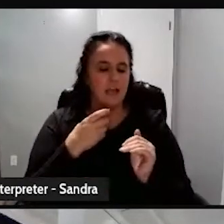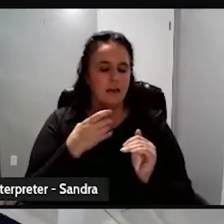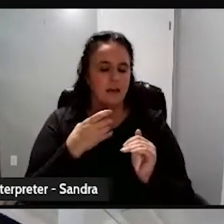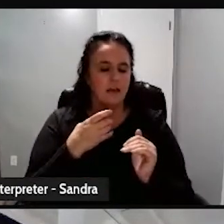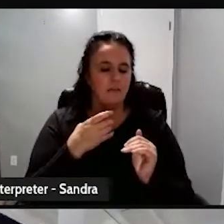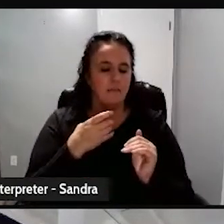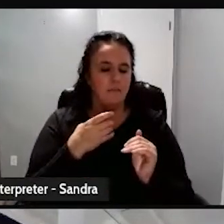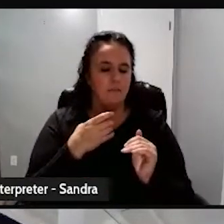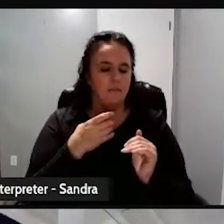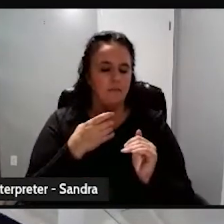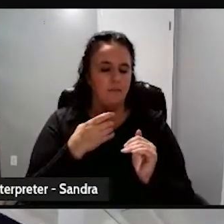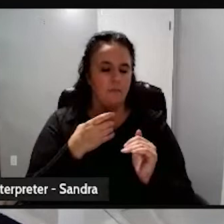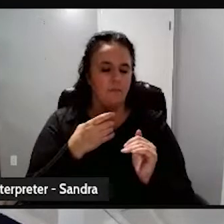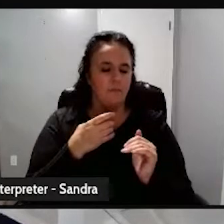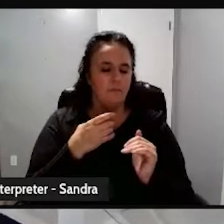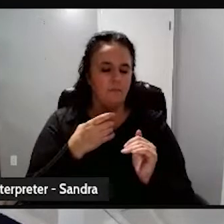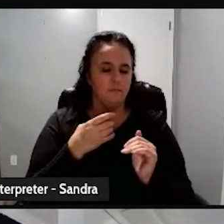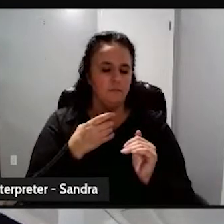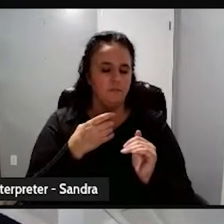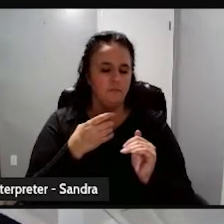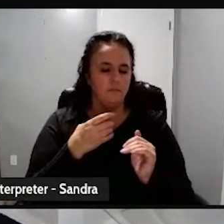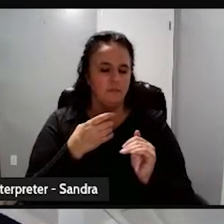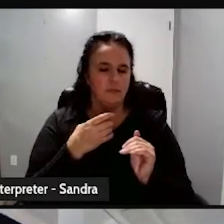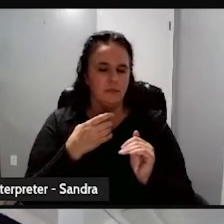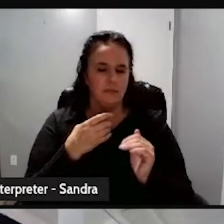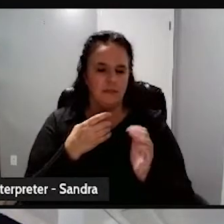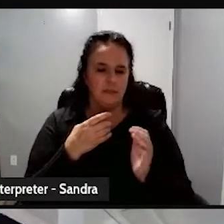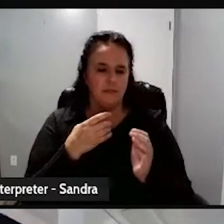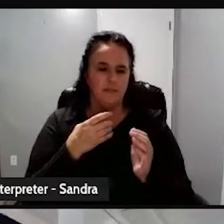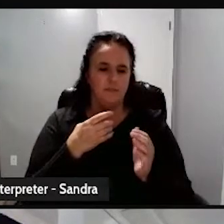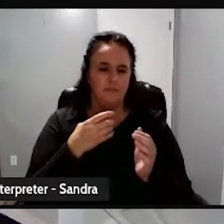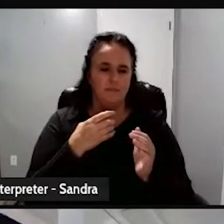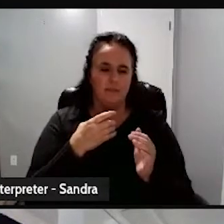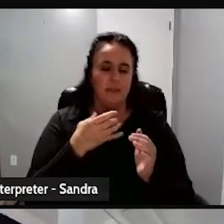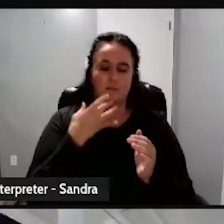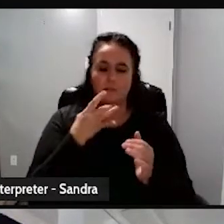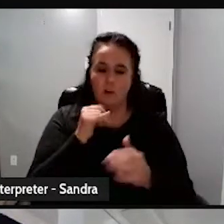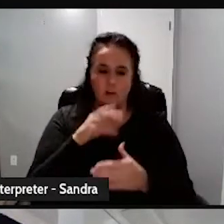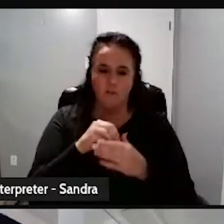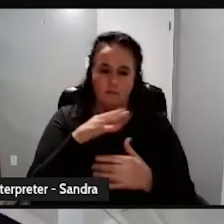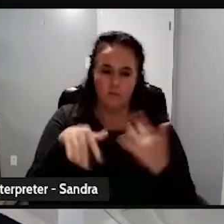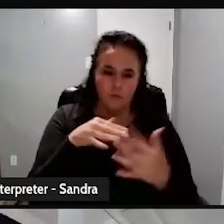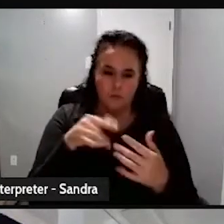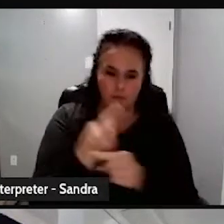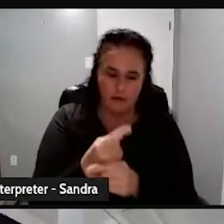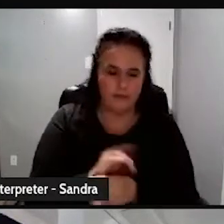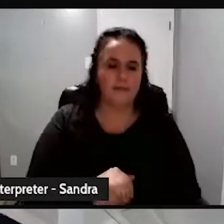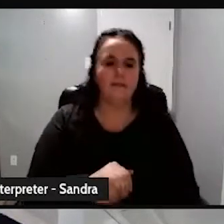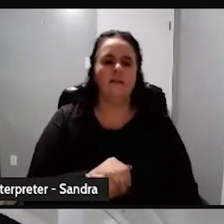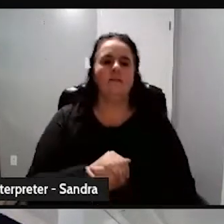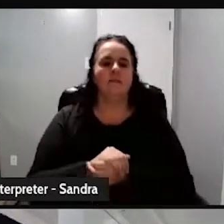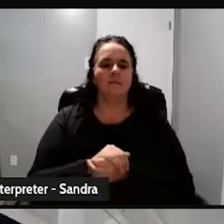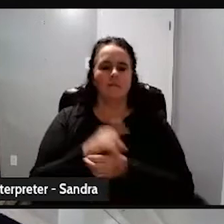because of the nature of my cognitive dysregulation. I push back by needing to be very